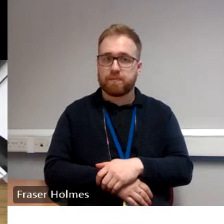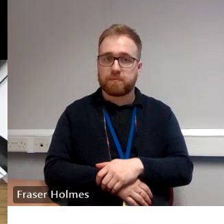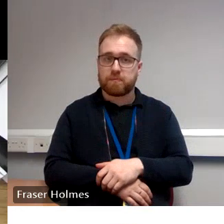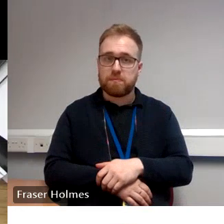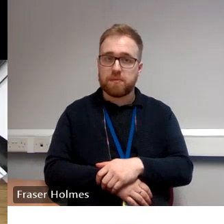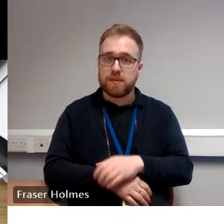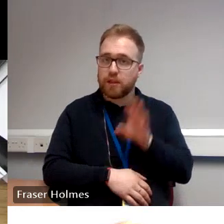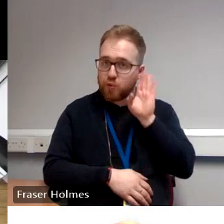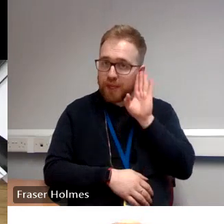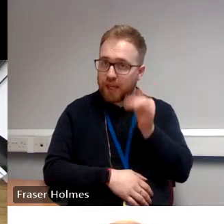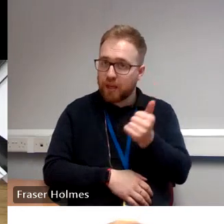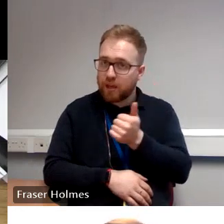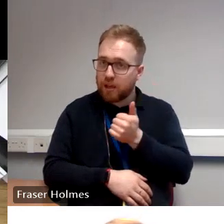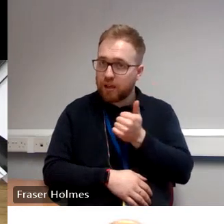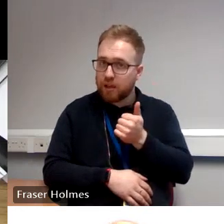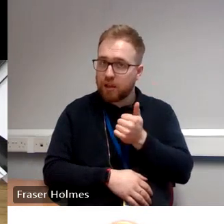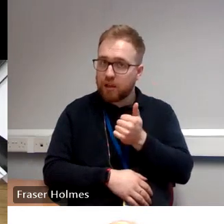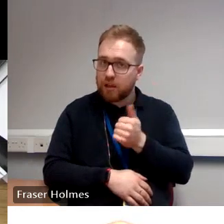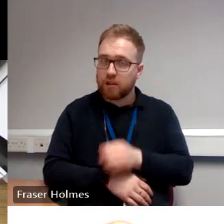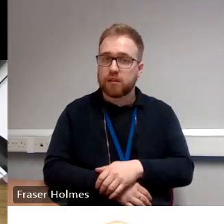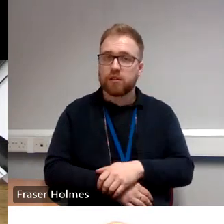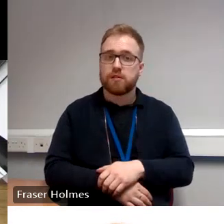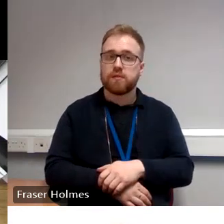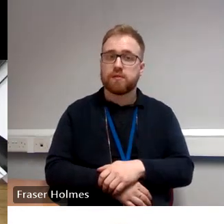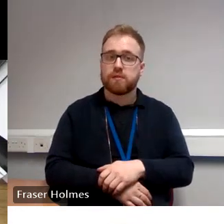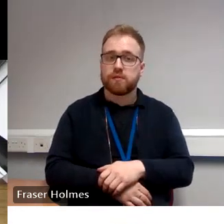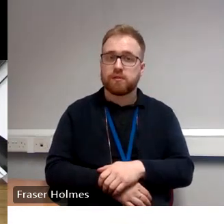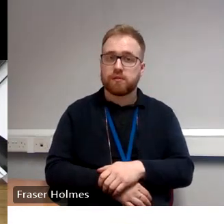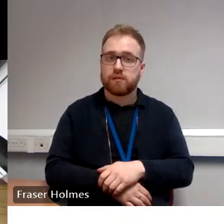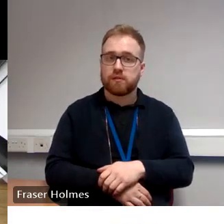Can you hear it okay? Brilliant.